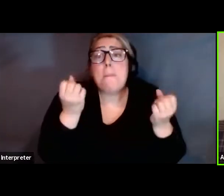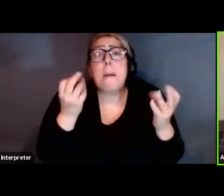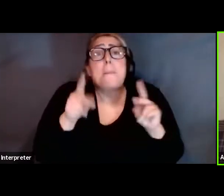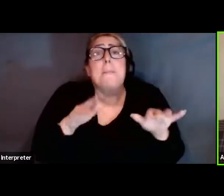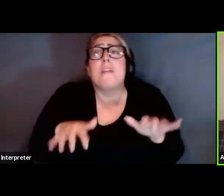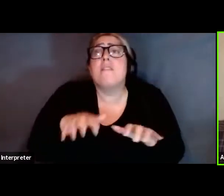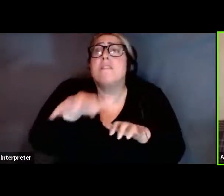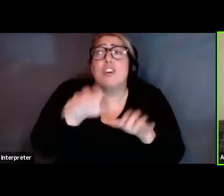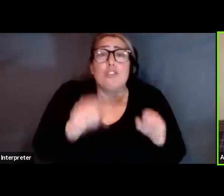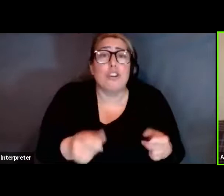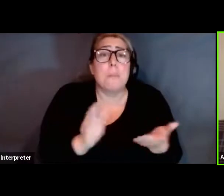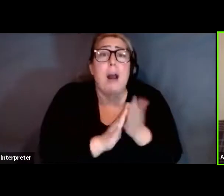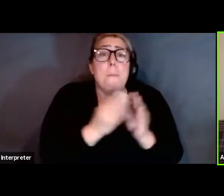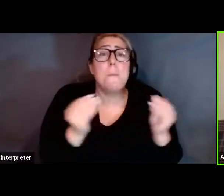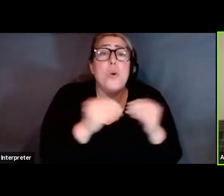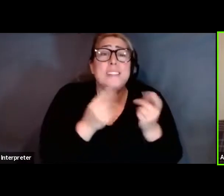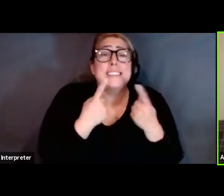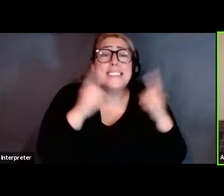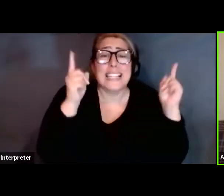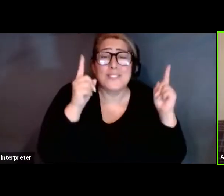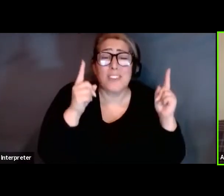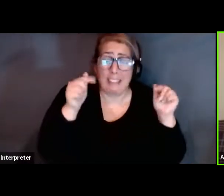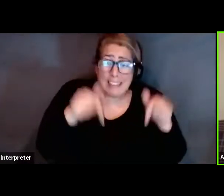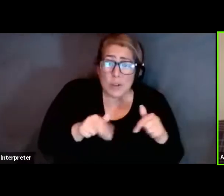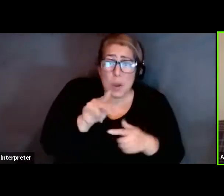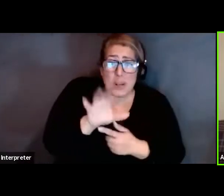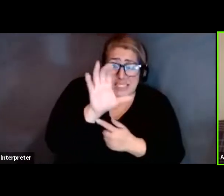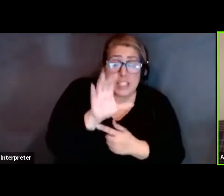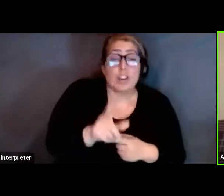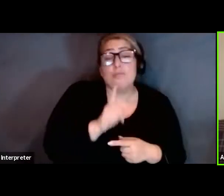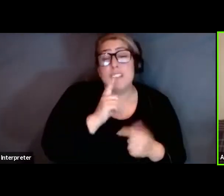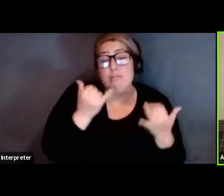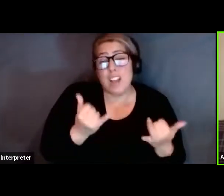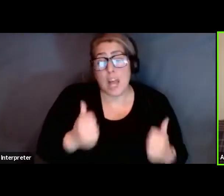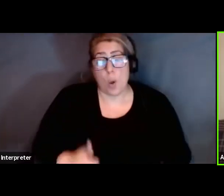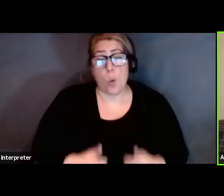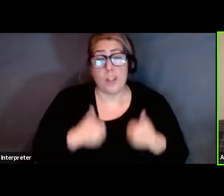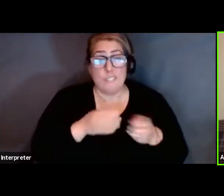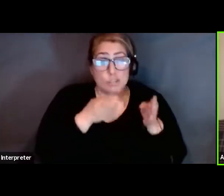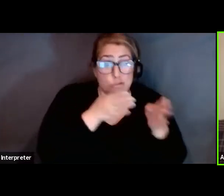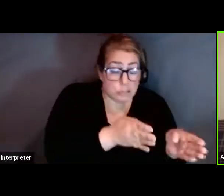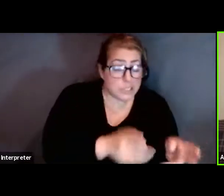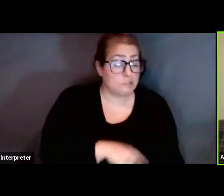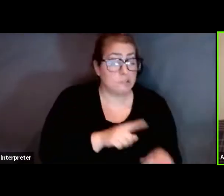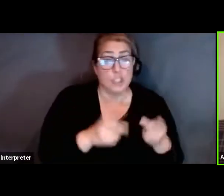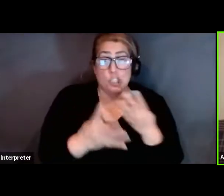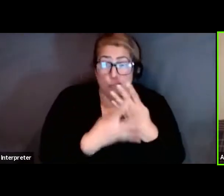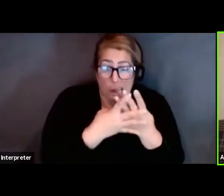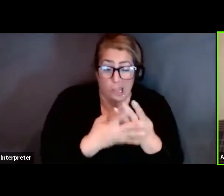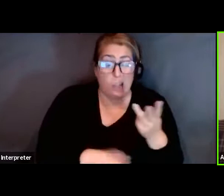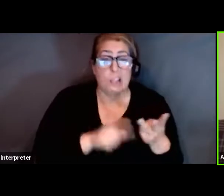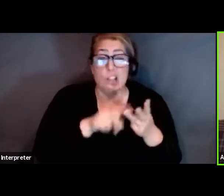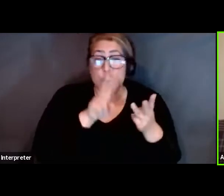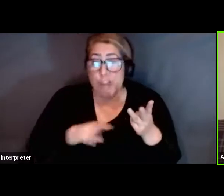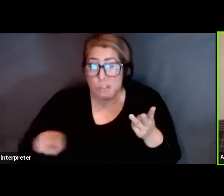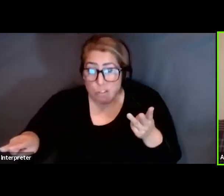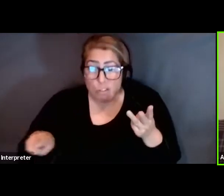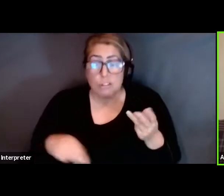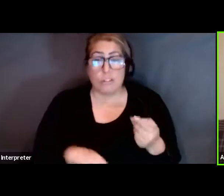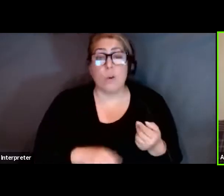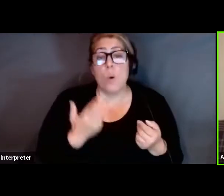supportive housing in the city who are in shelters or in streets, in jail, or stuck in a revolving